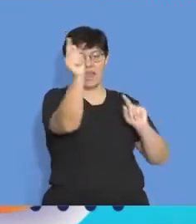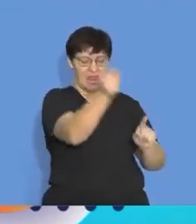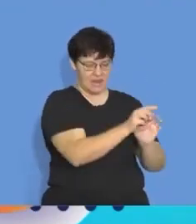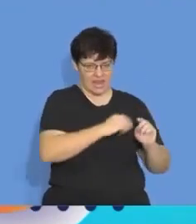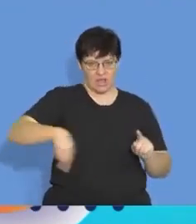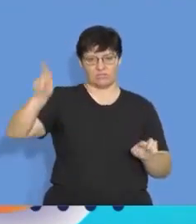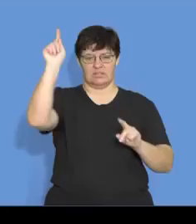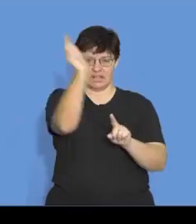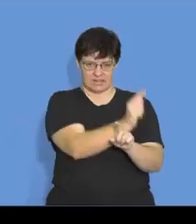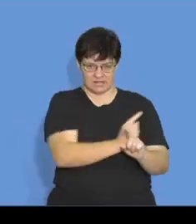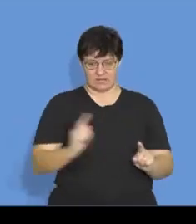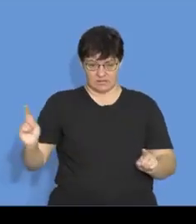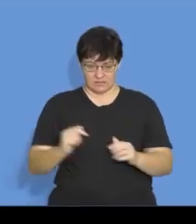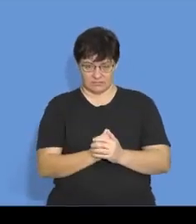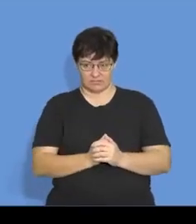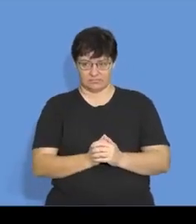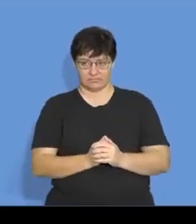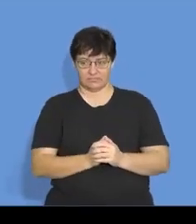of stock.